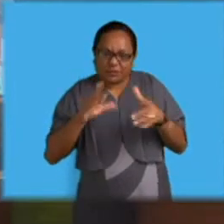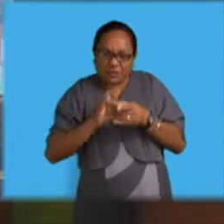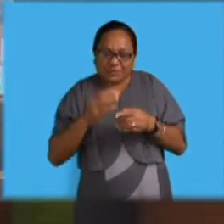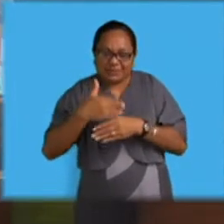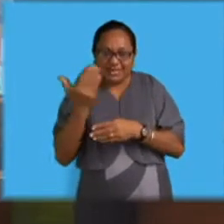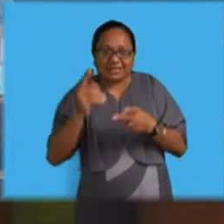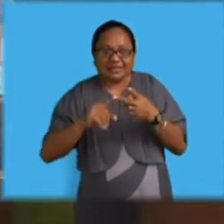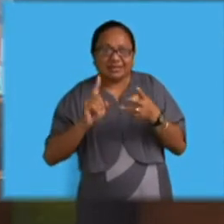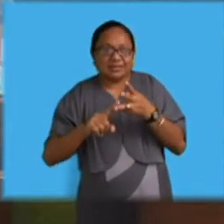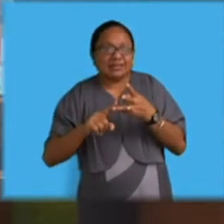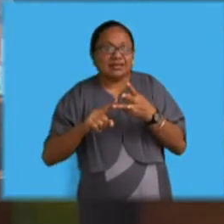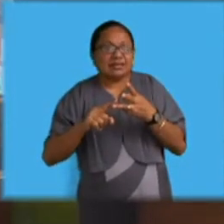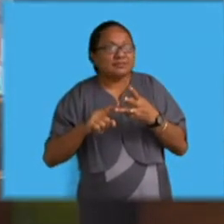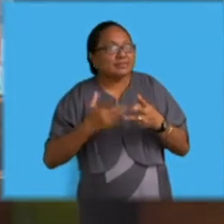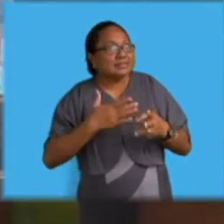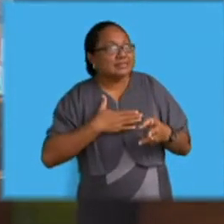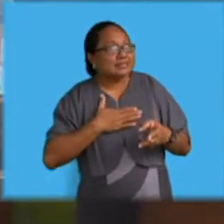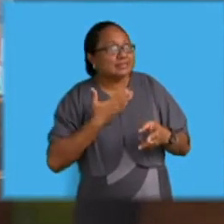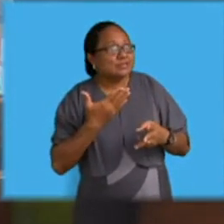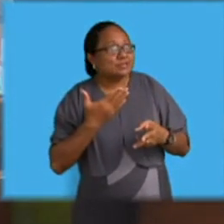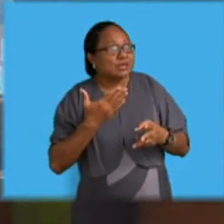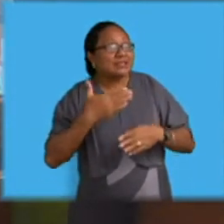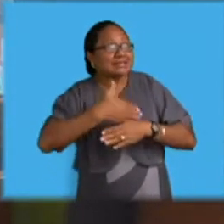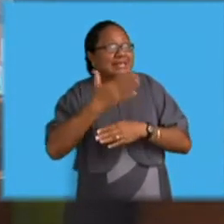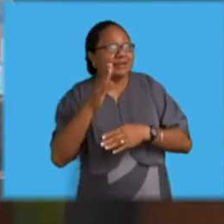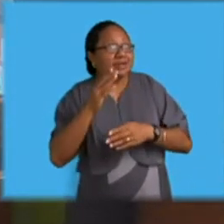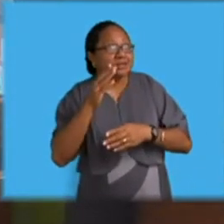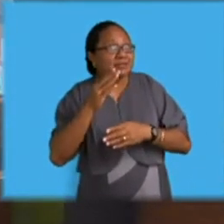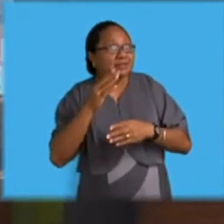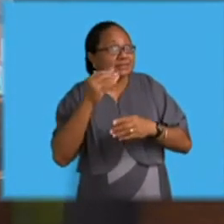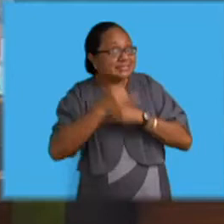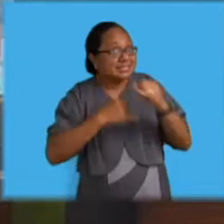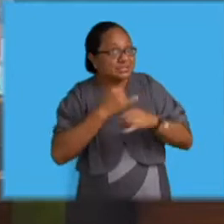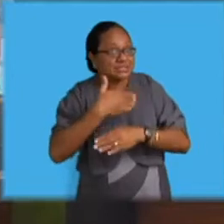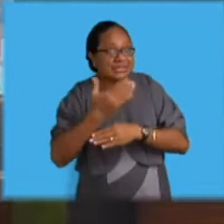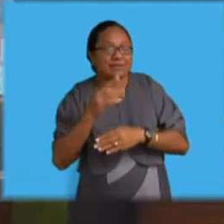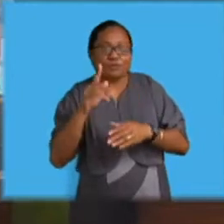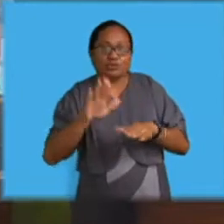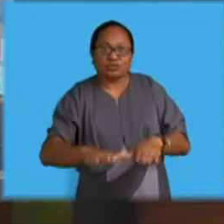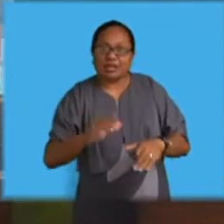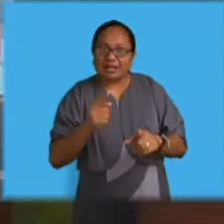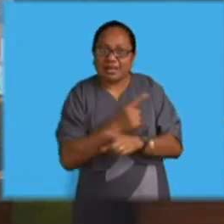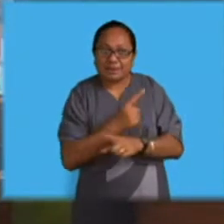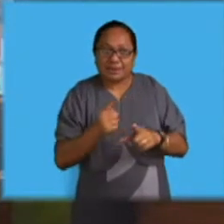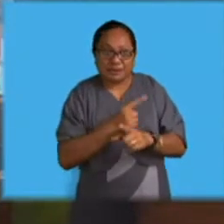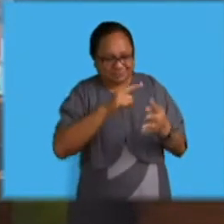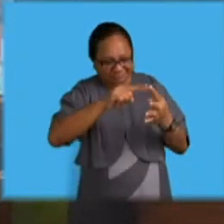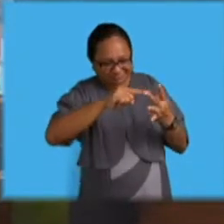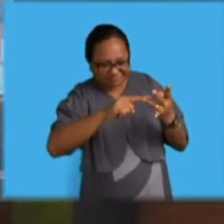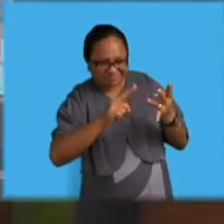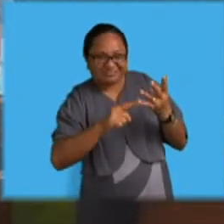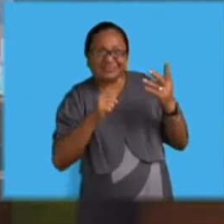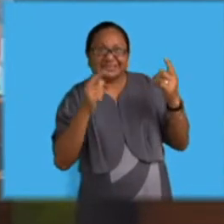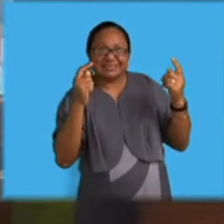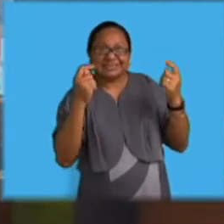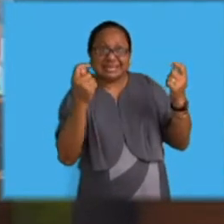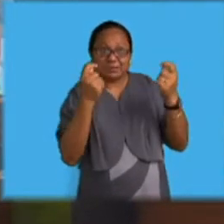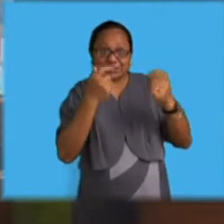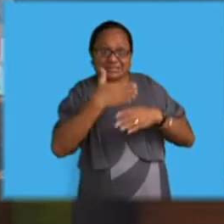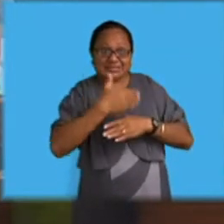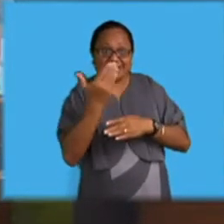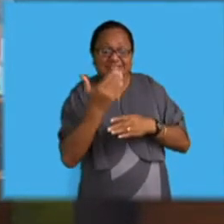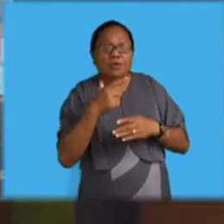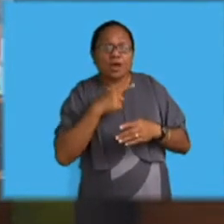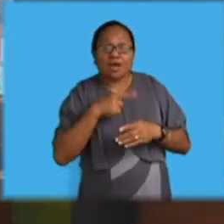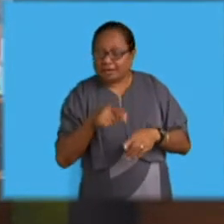Suicide, International Day Against Child Labor, etc., allow students to explore these relevant issues and learn of